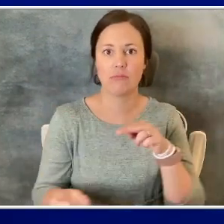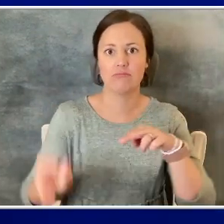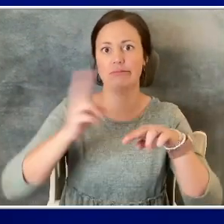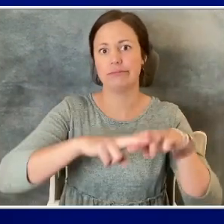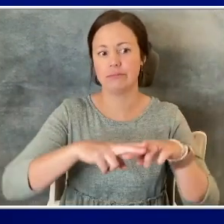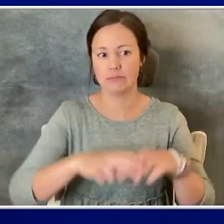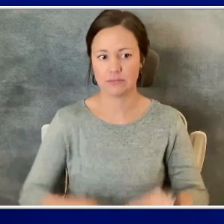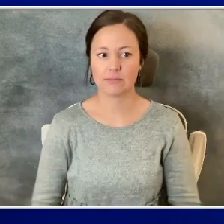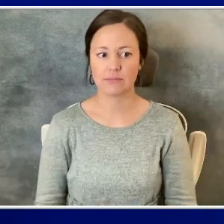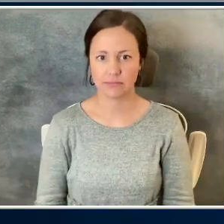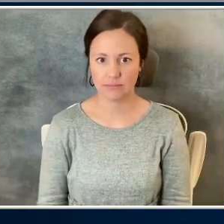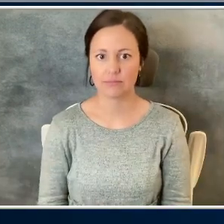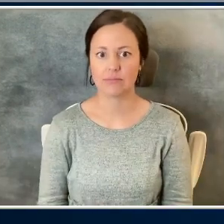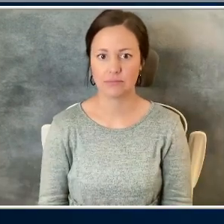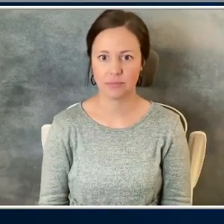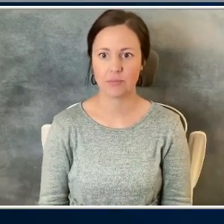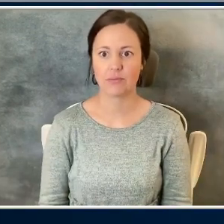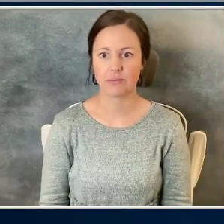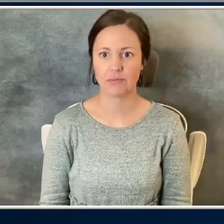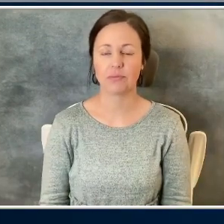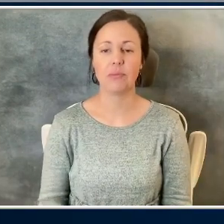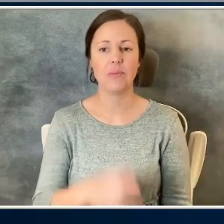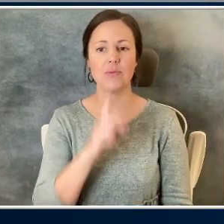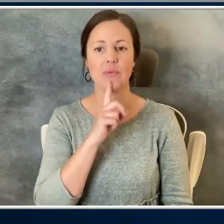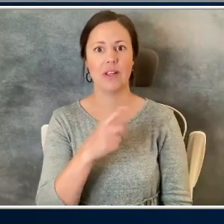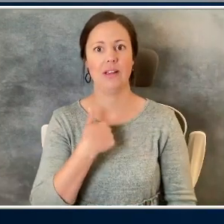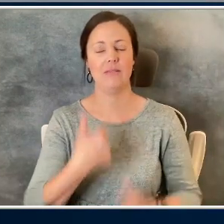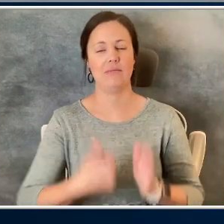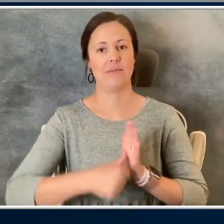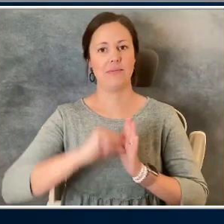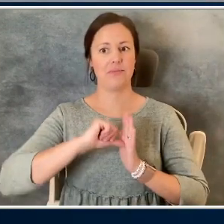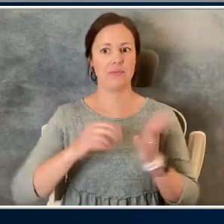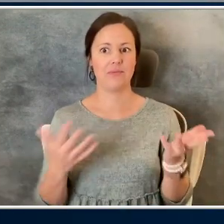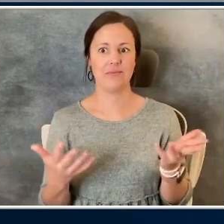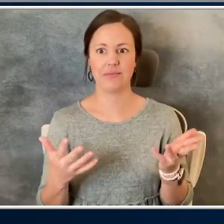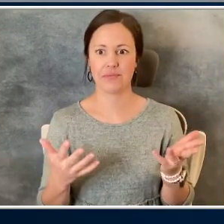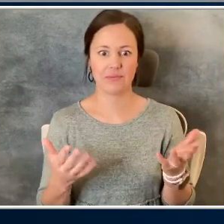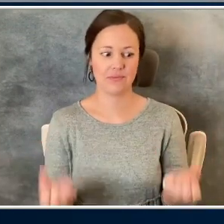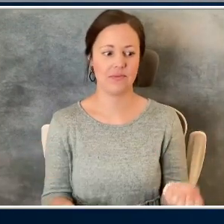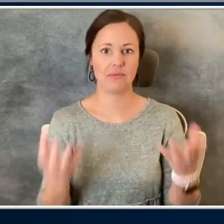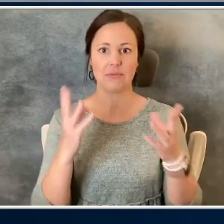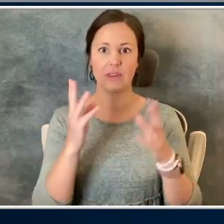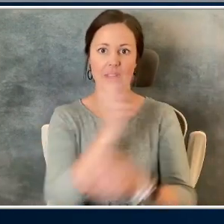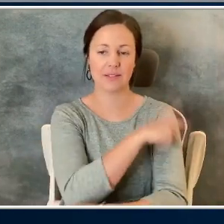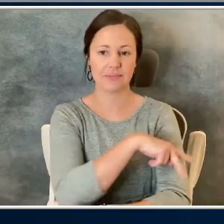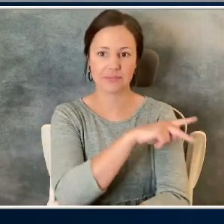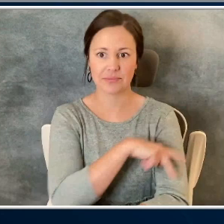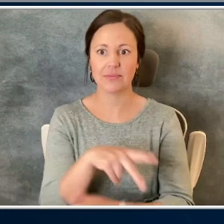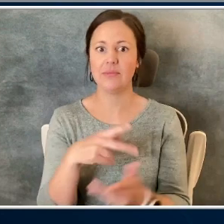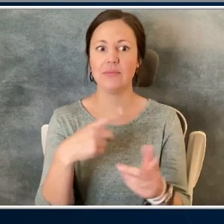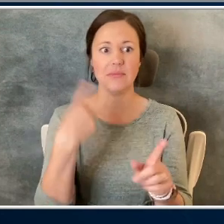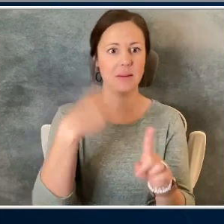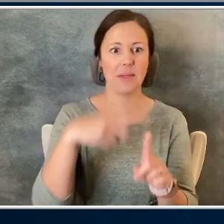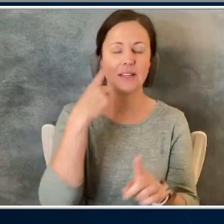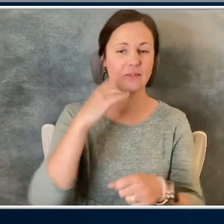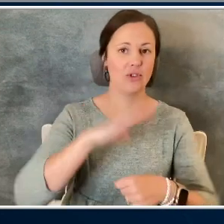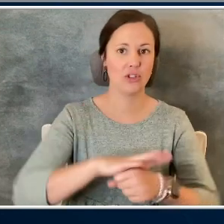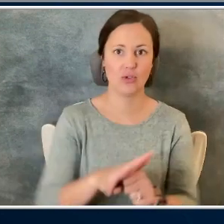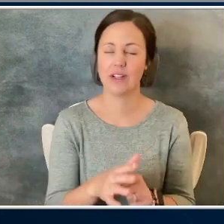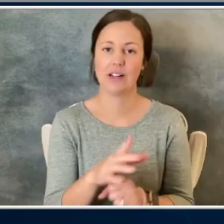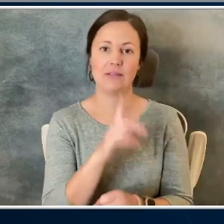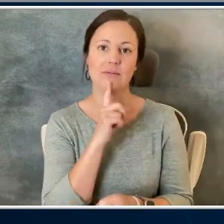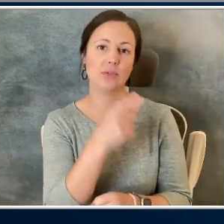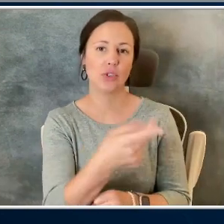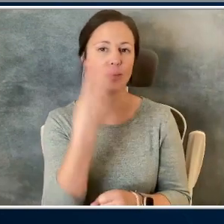for hospitalizations. I'm impressed. I can't tell how many patients I have in my clinic that have been positive for COVID. I bet you're seeing the same thing. Yeah. I think Oh, yeah. Still